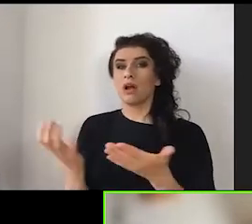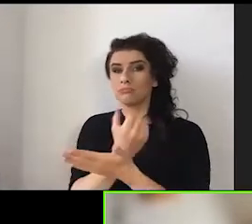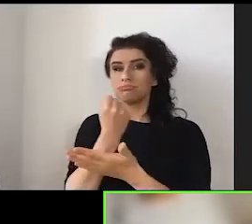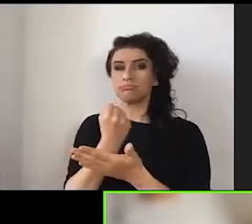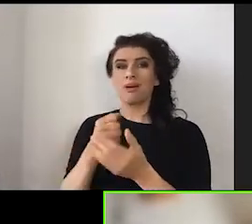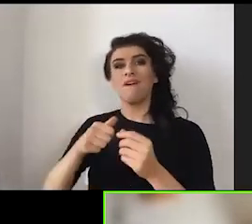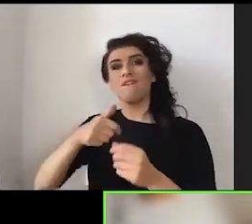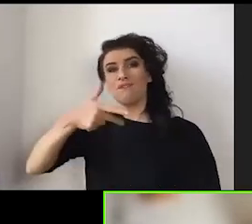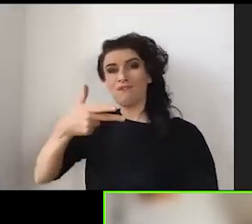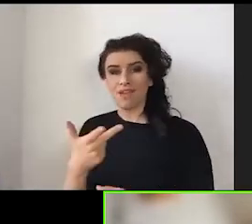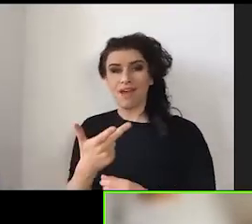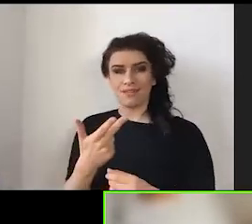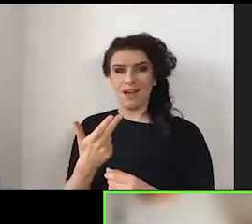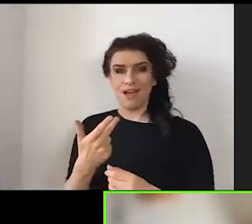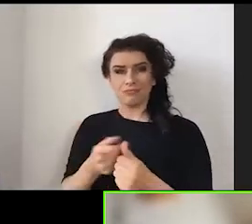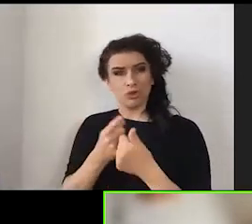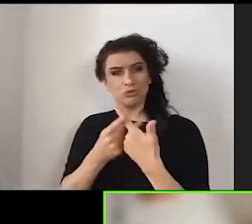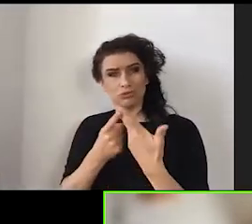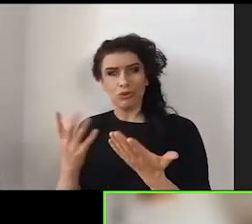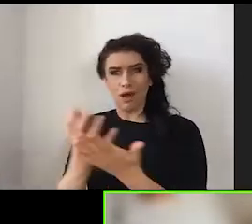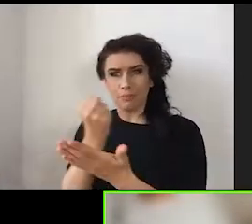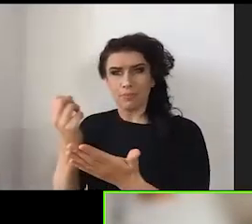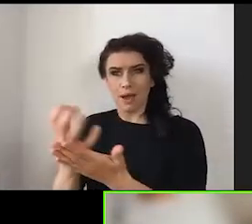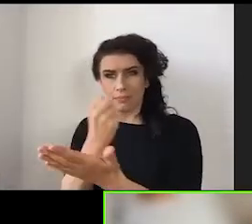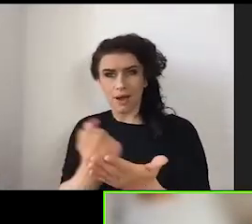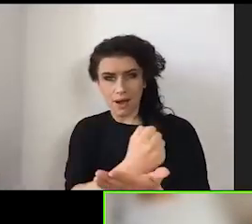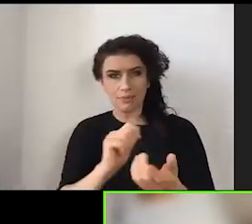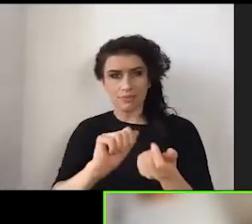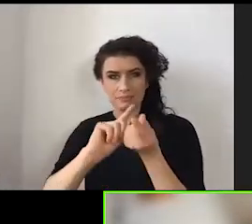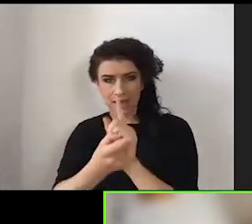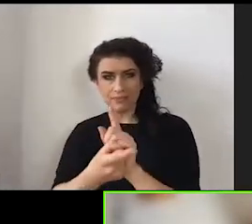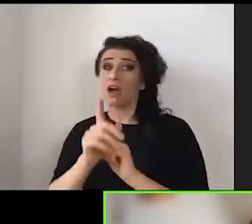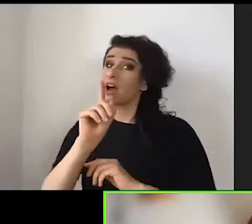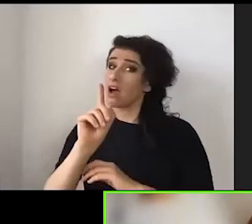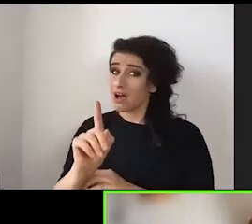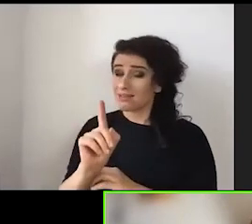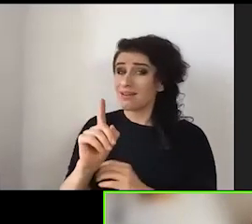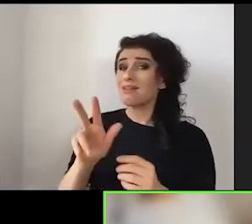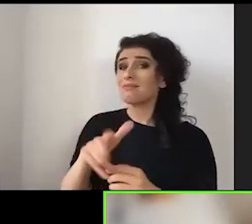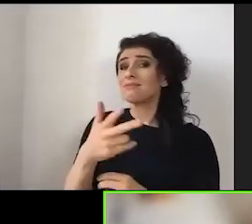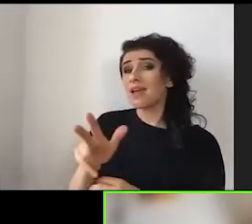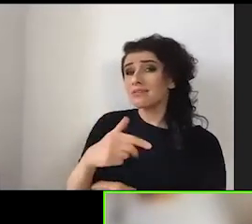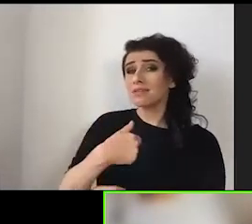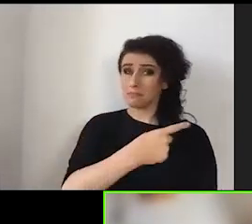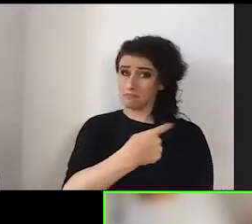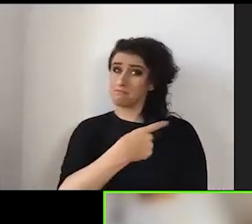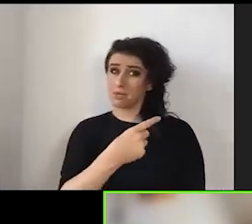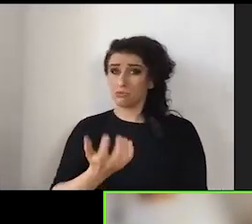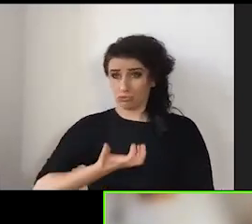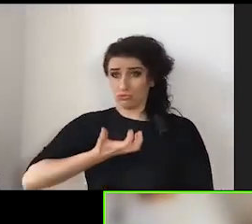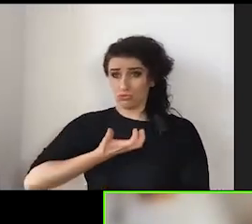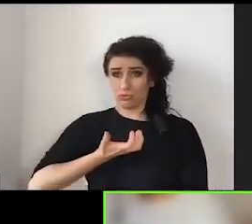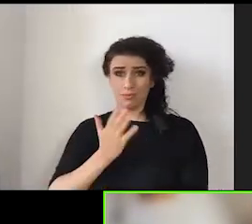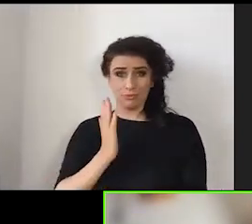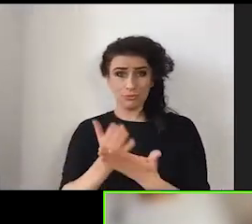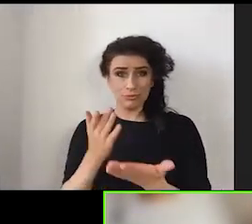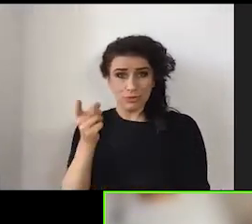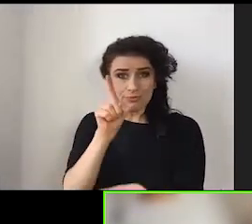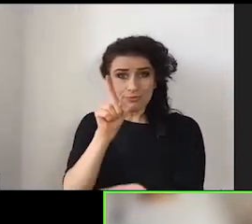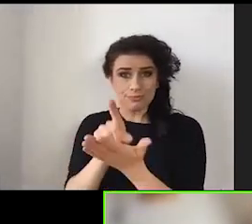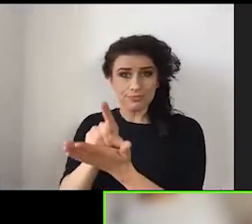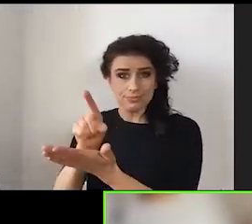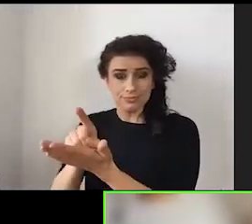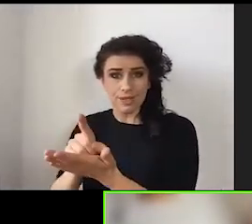at the political level, where authorities state this institutionalized and legally